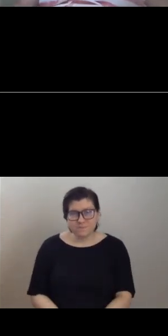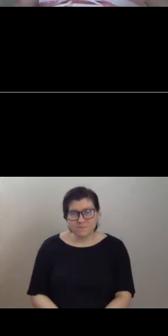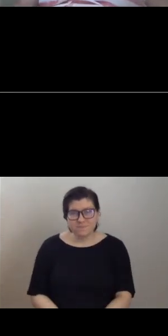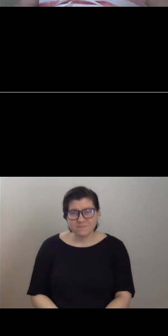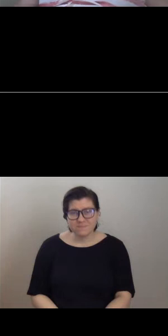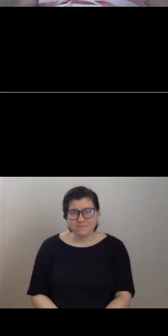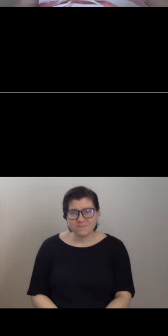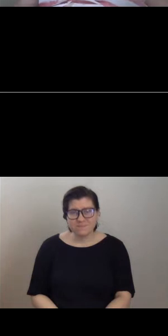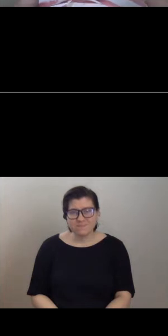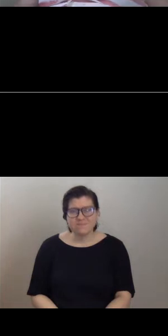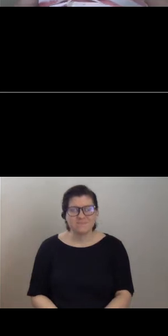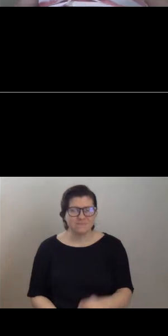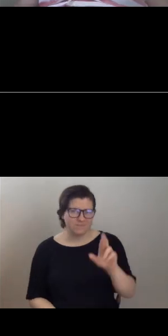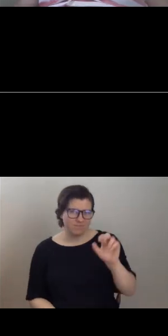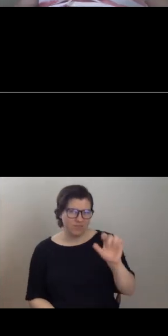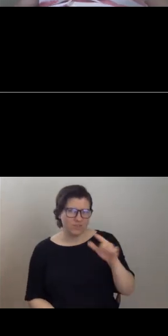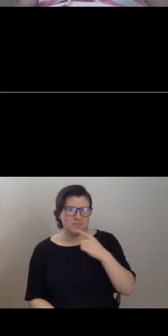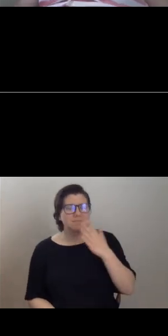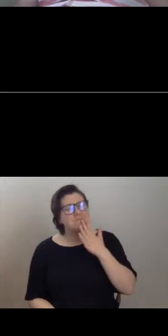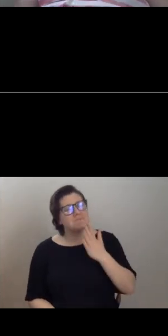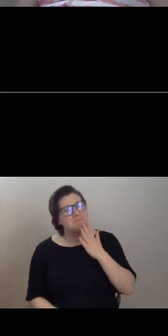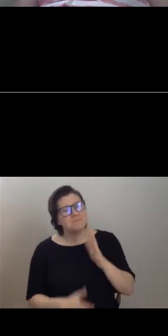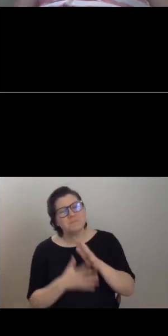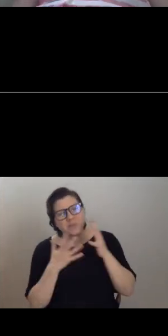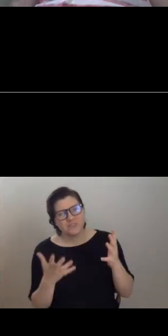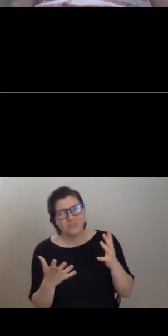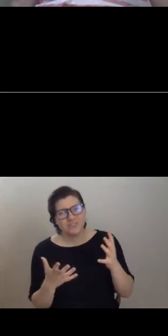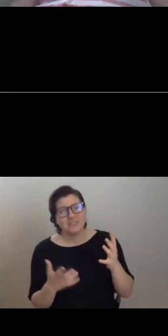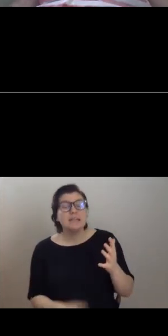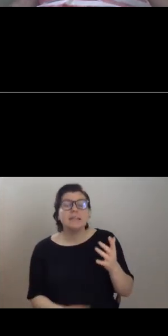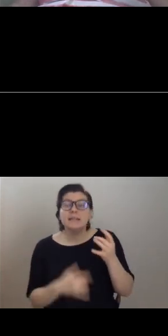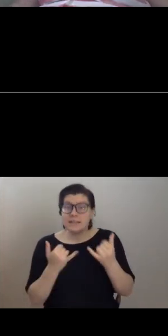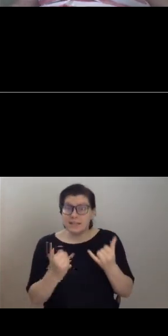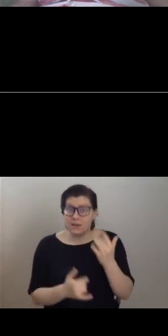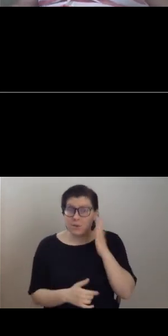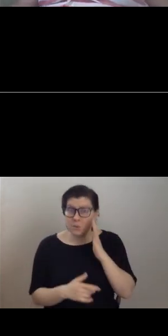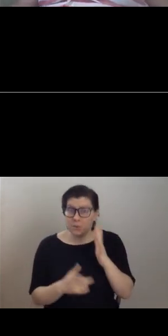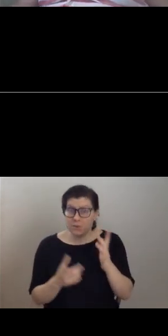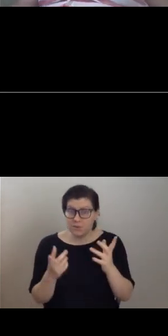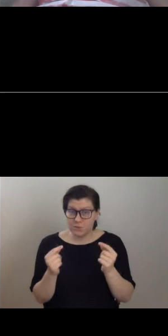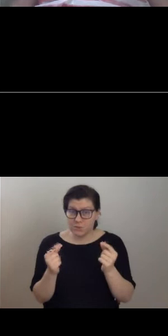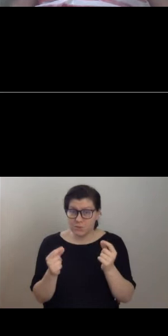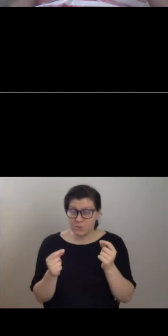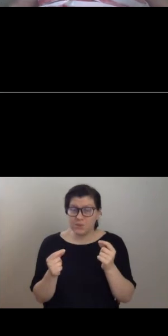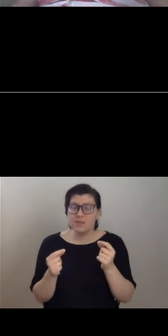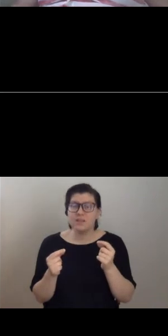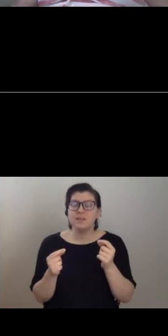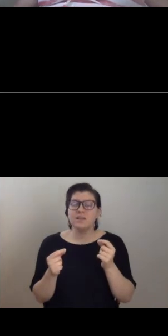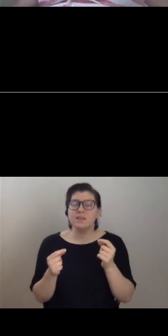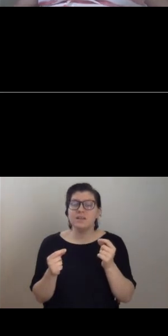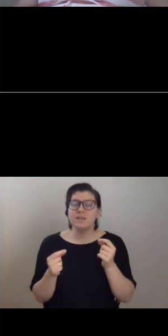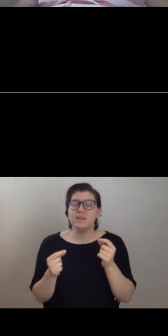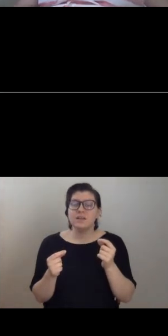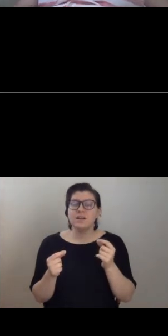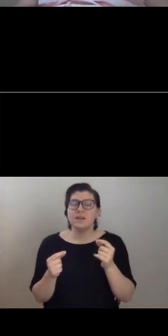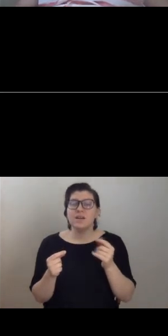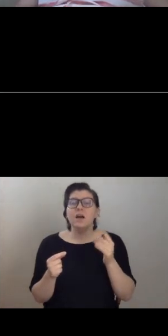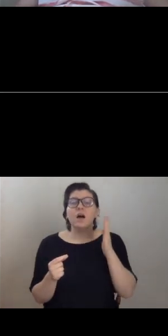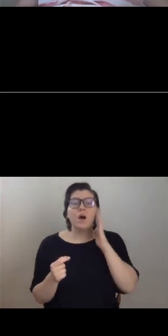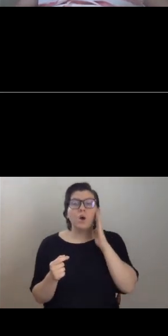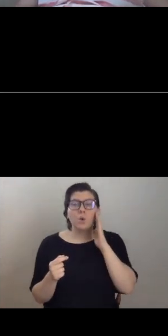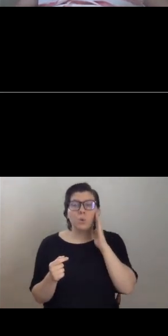Thank you, Tracy, so much. And what we would like to do now is to go ahead and give people